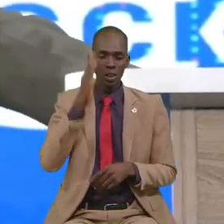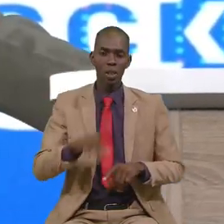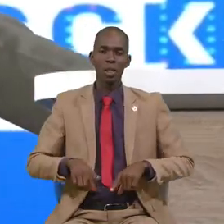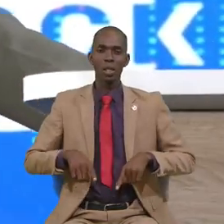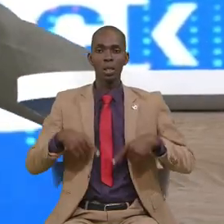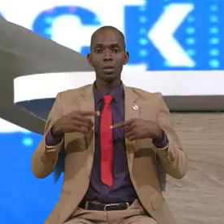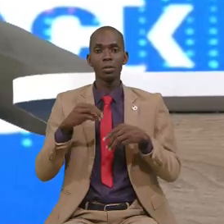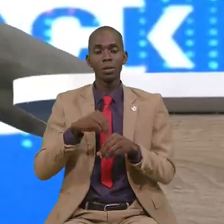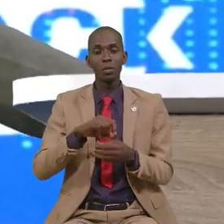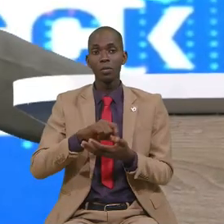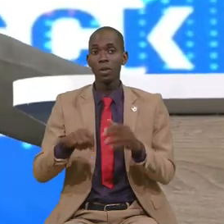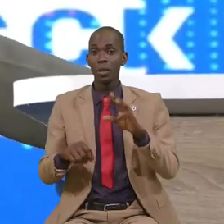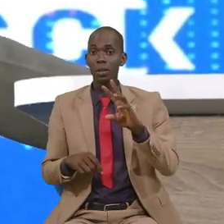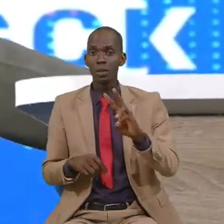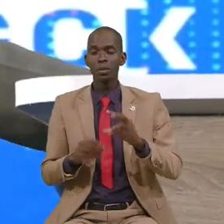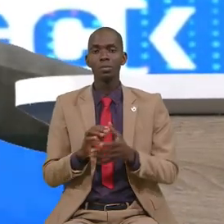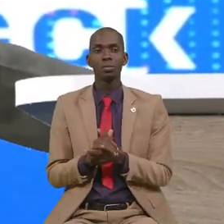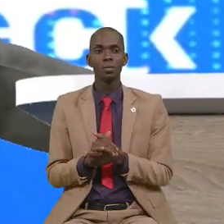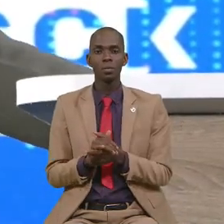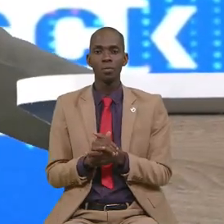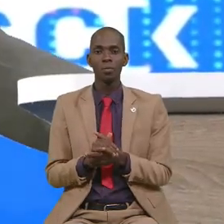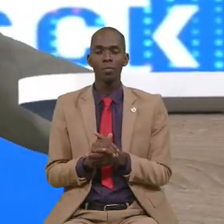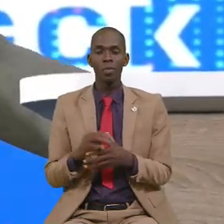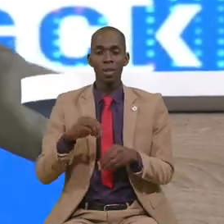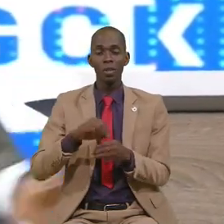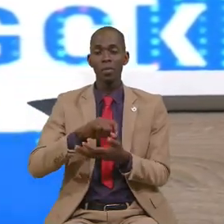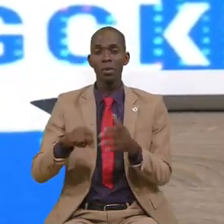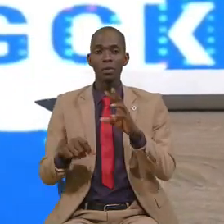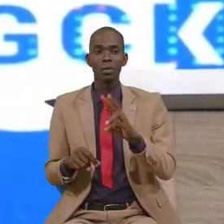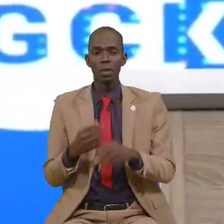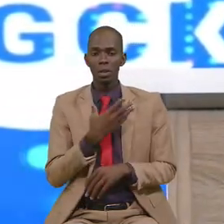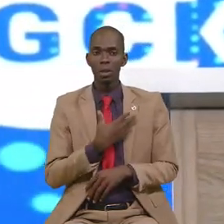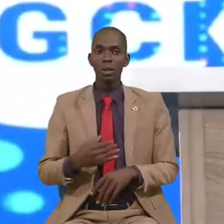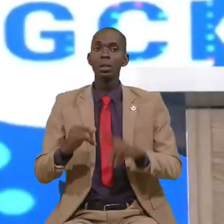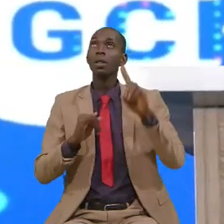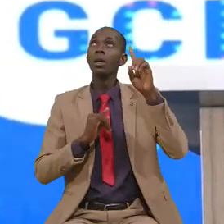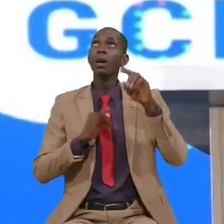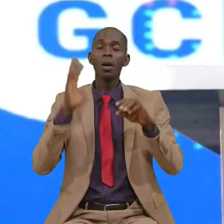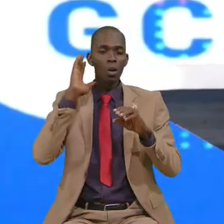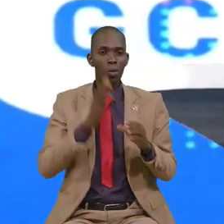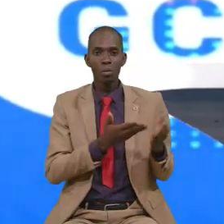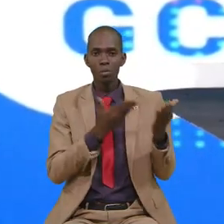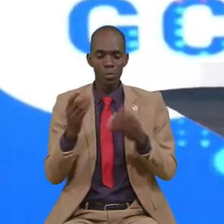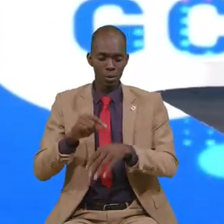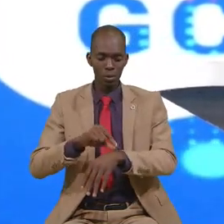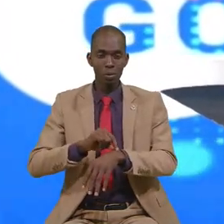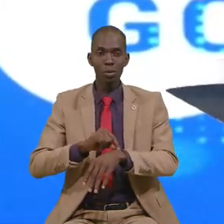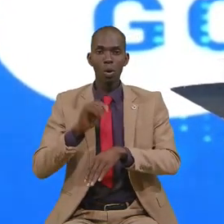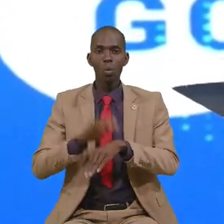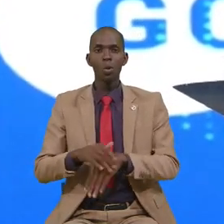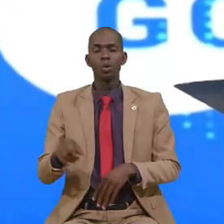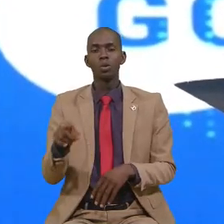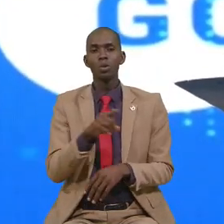6 tells us, it says in verse 6, "And I will lay sinews upon you, and